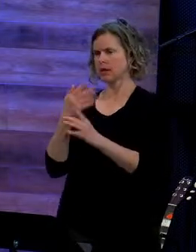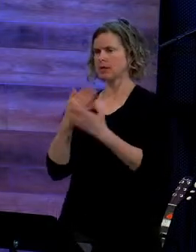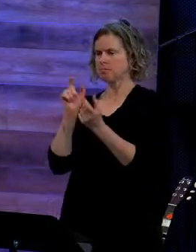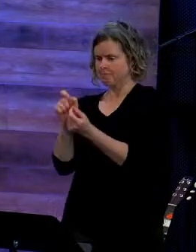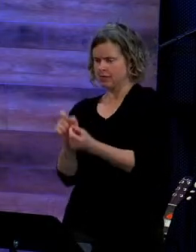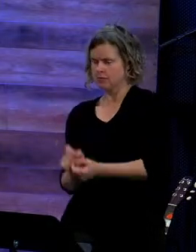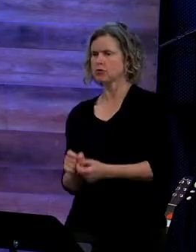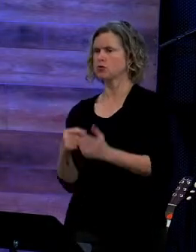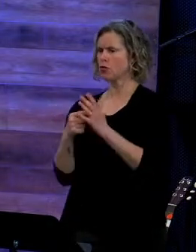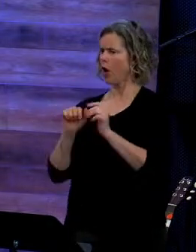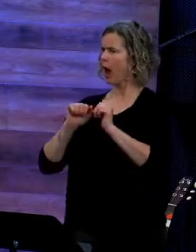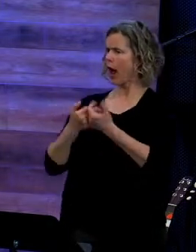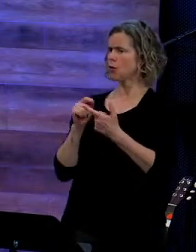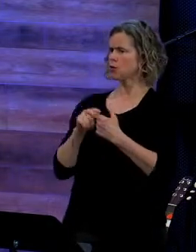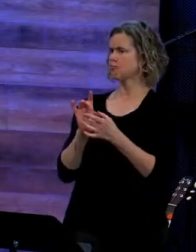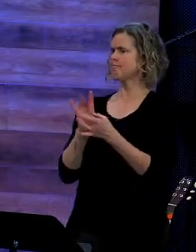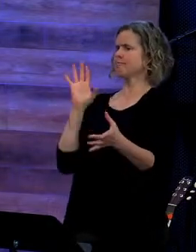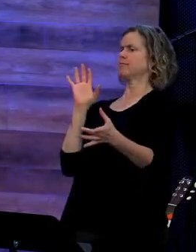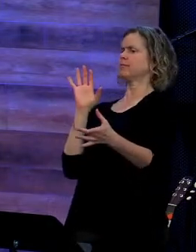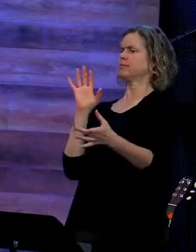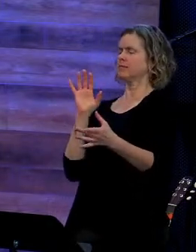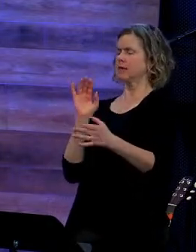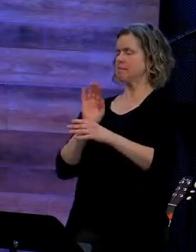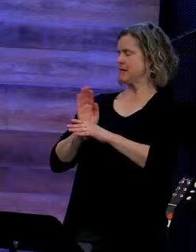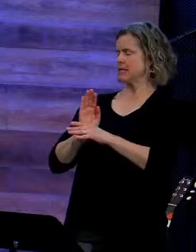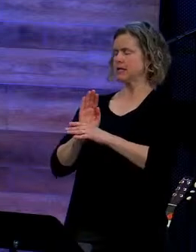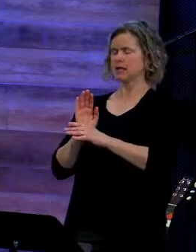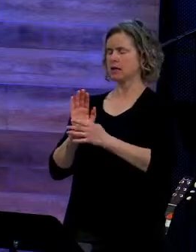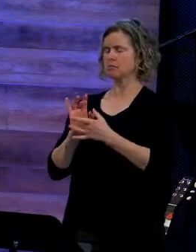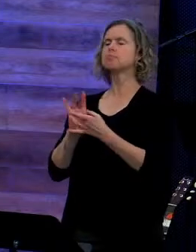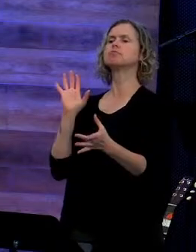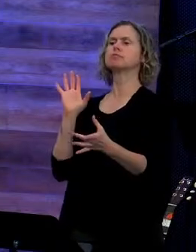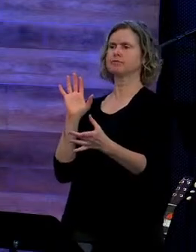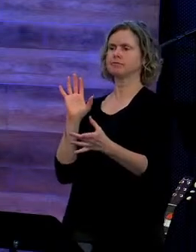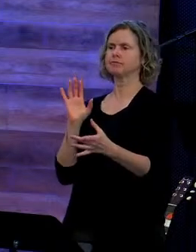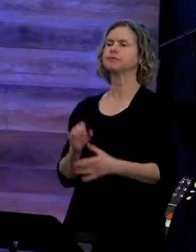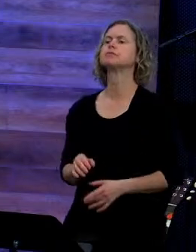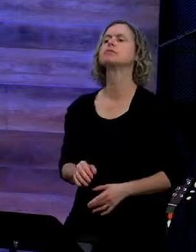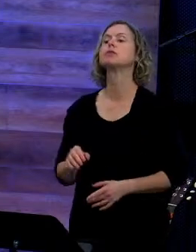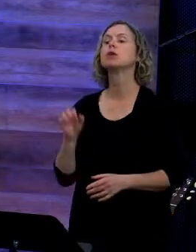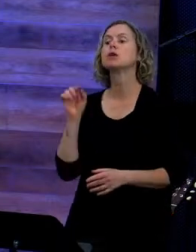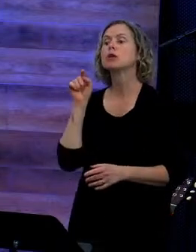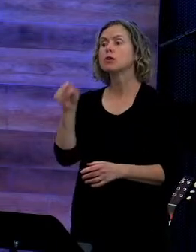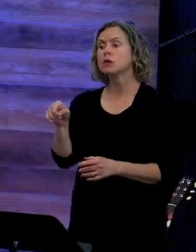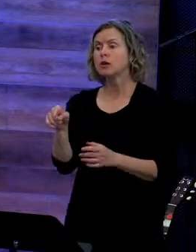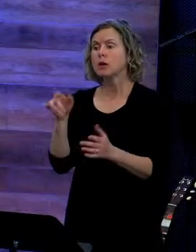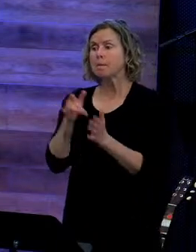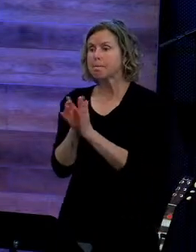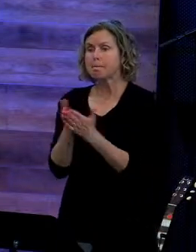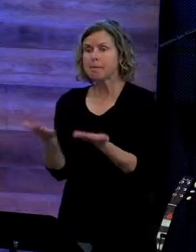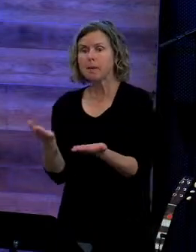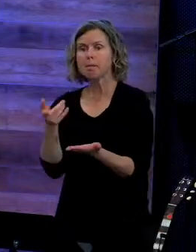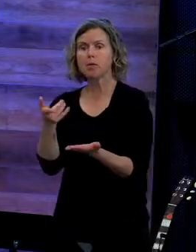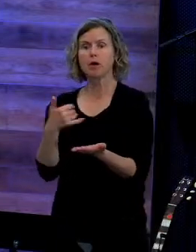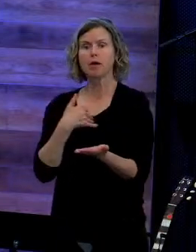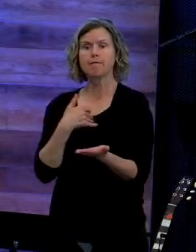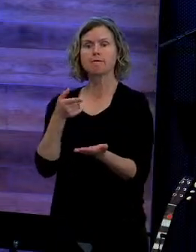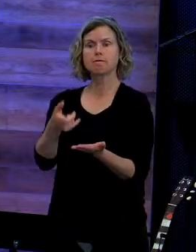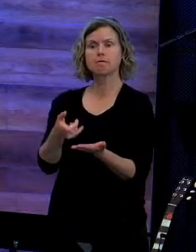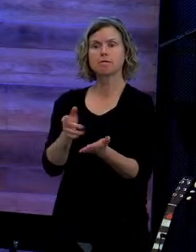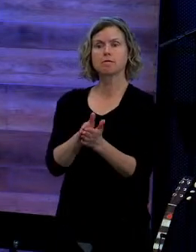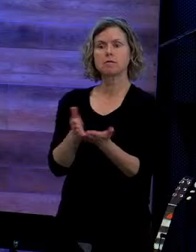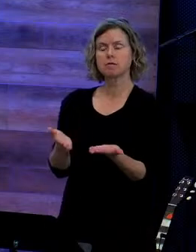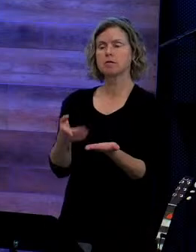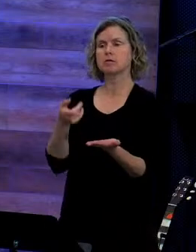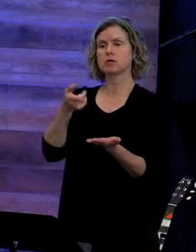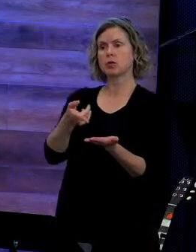and open your Bibles, if you have one, to page 1 of the Bible? There should be maybe a Bible under the seat in front of you, or you've got it on your phone. Page 1